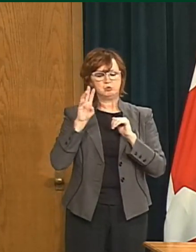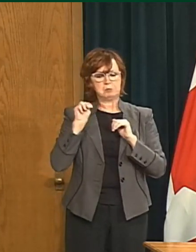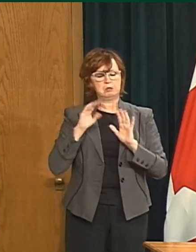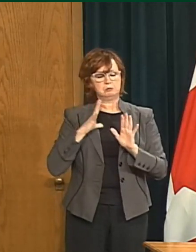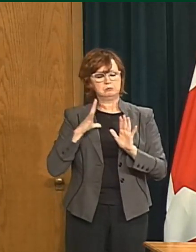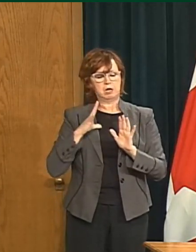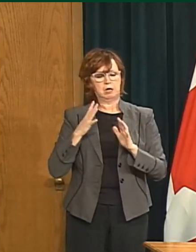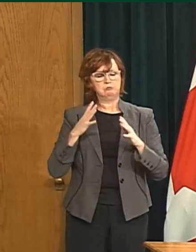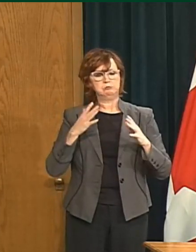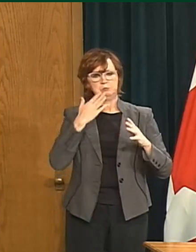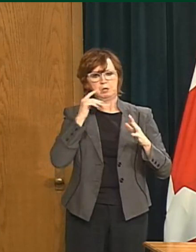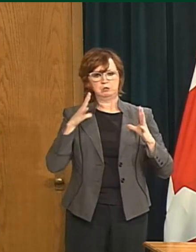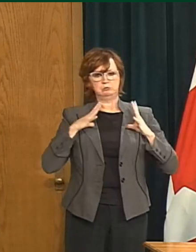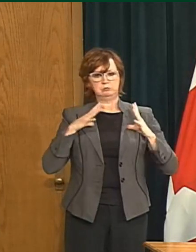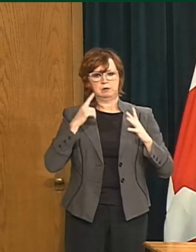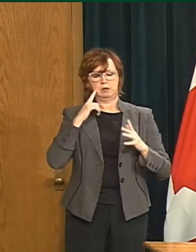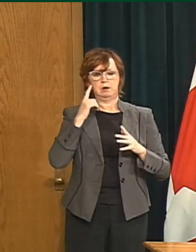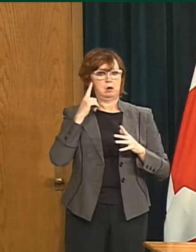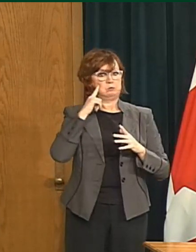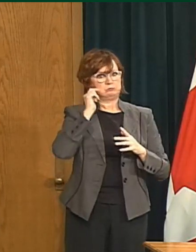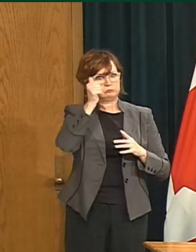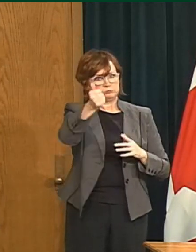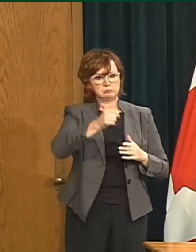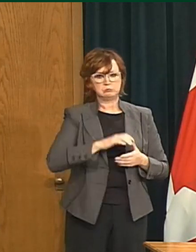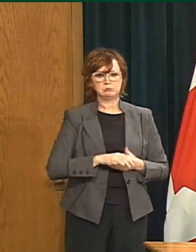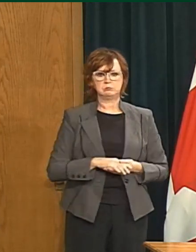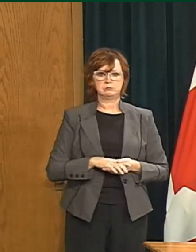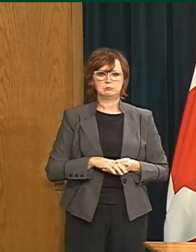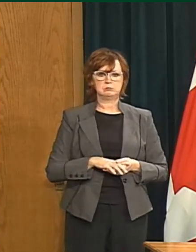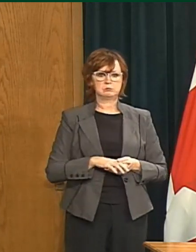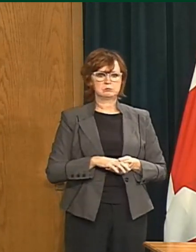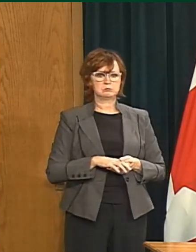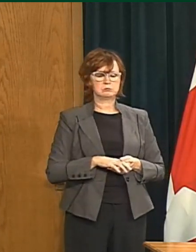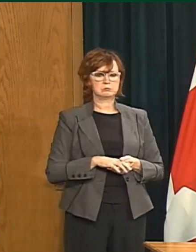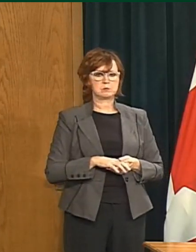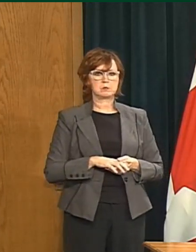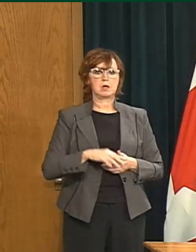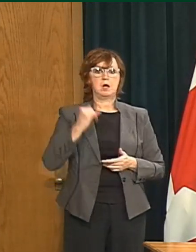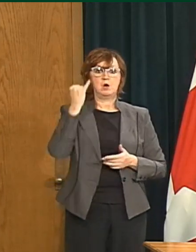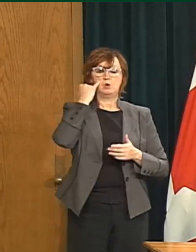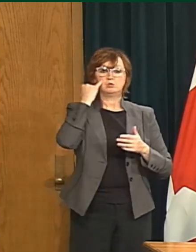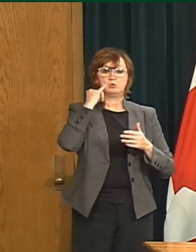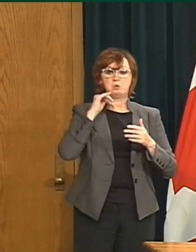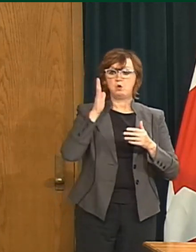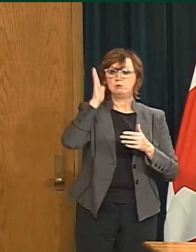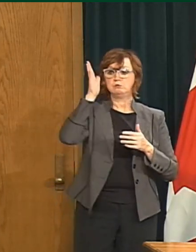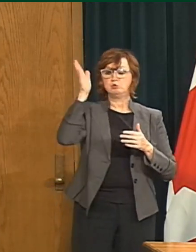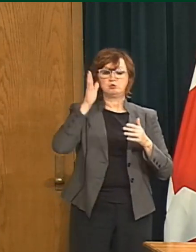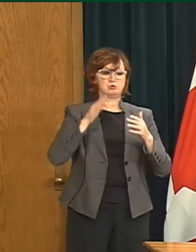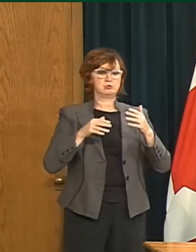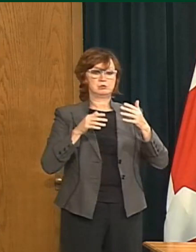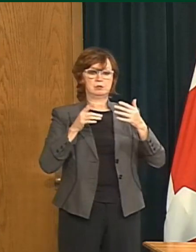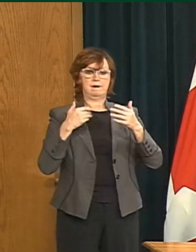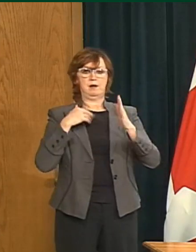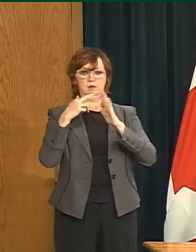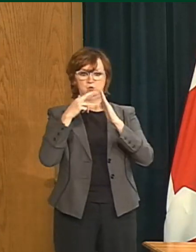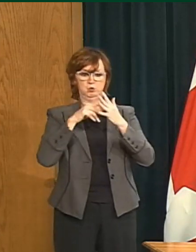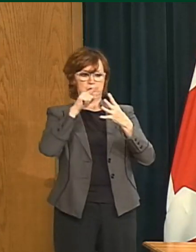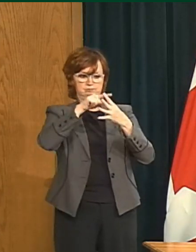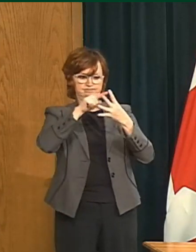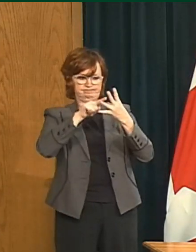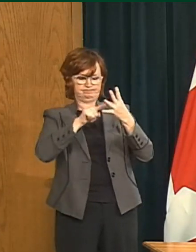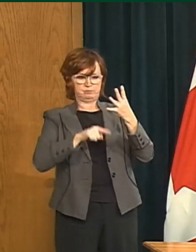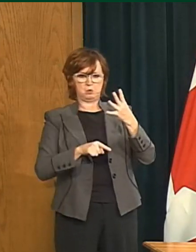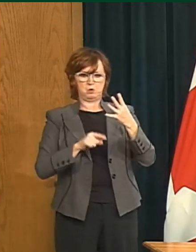terms of the restrictions, what one would you like to see or would consider a priority in lifting when you think about the kind of